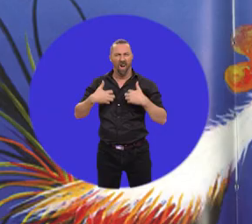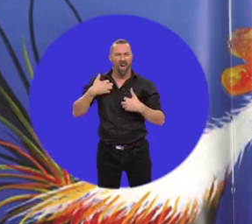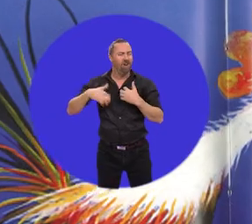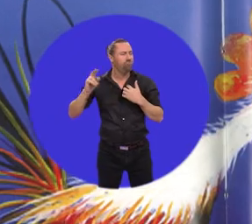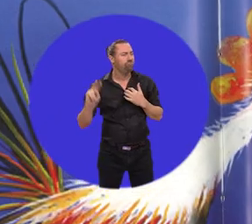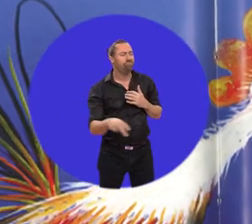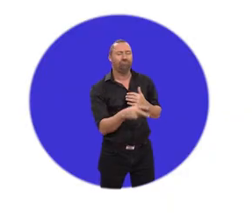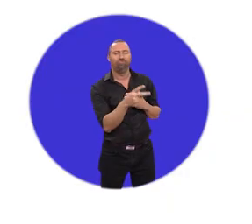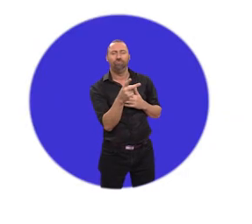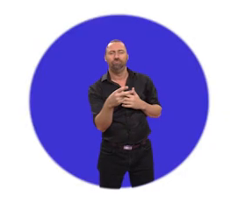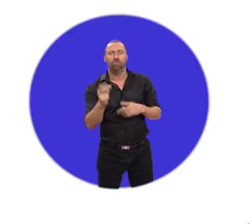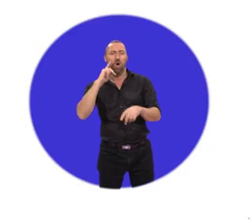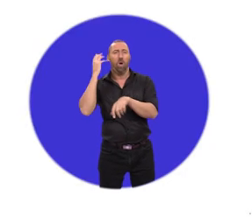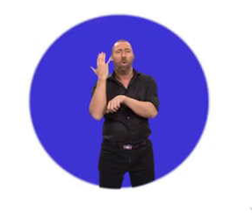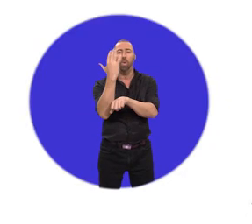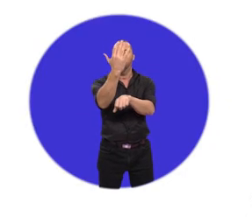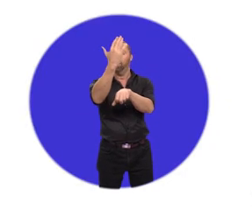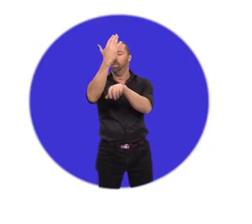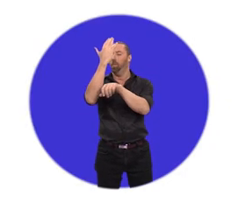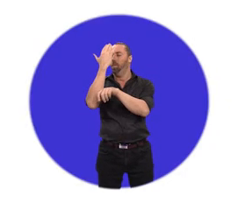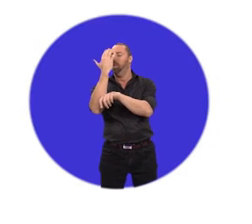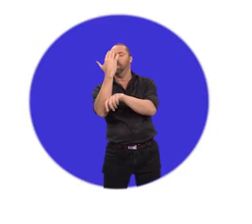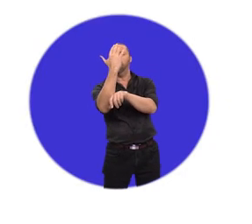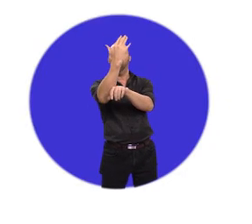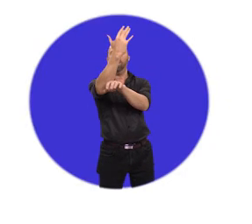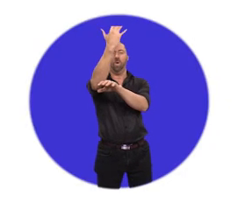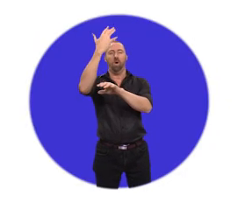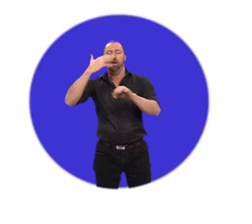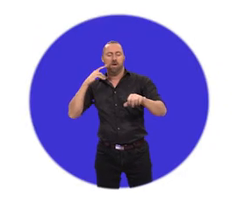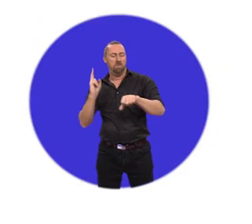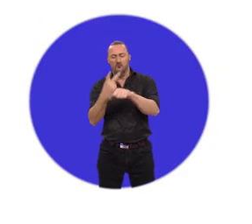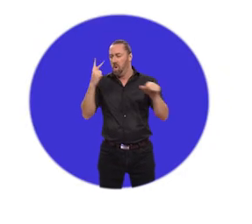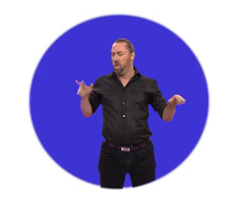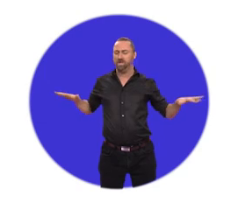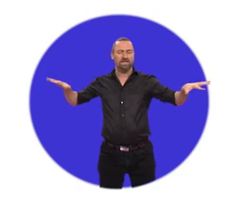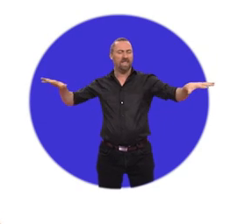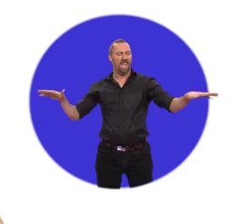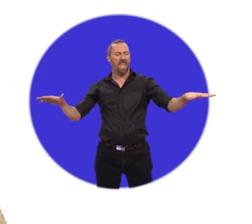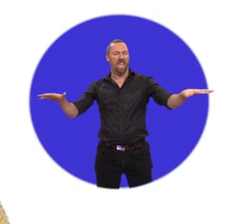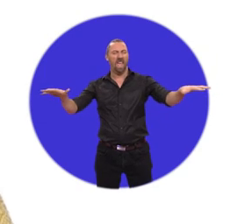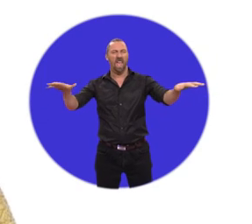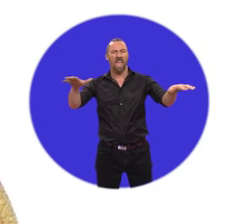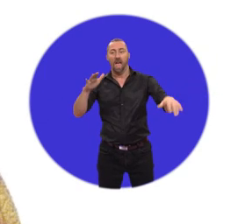trip. And while they were sailing the deep blue sea, Fish